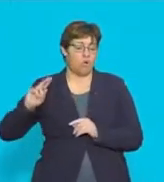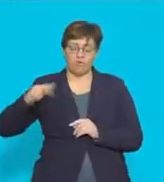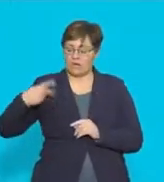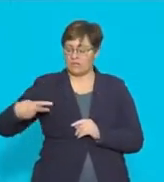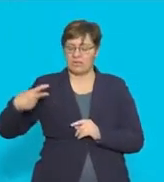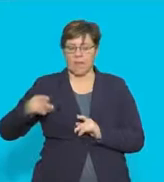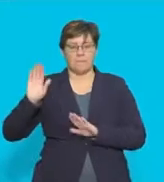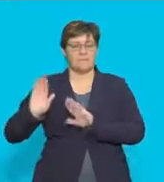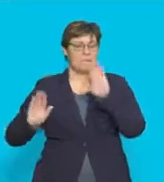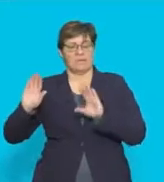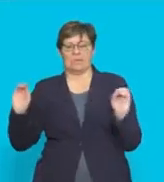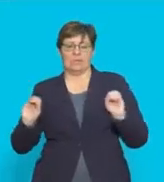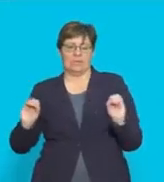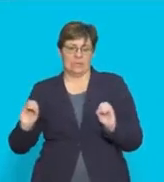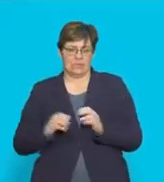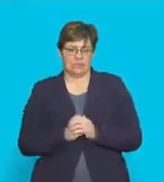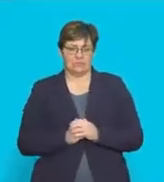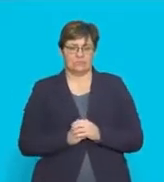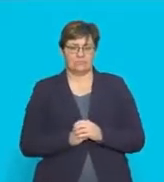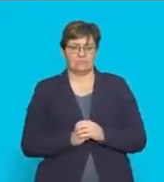mean no